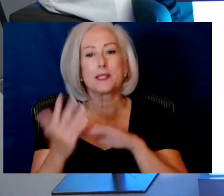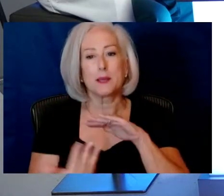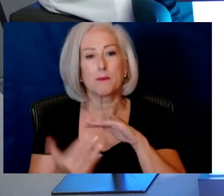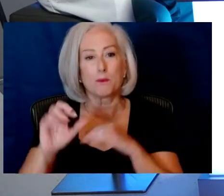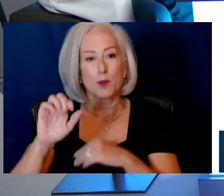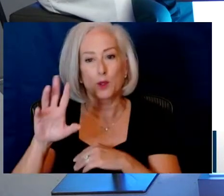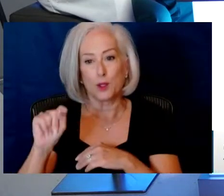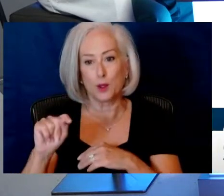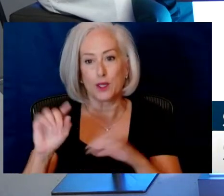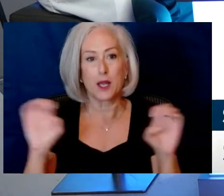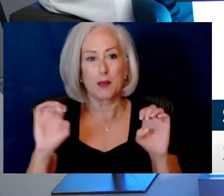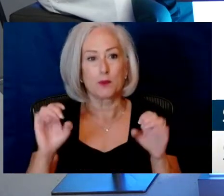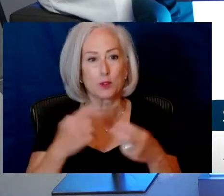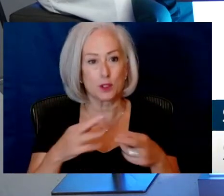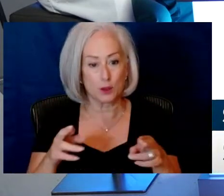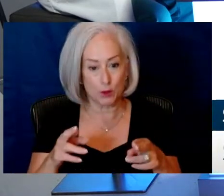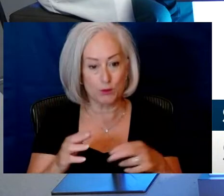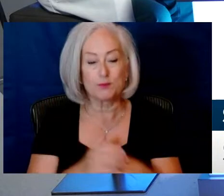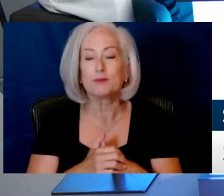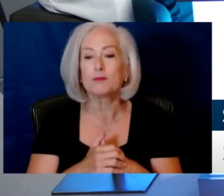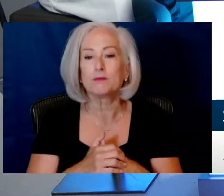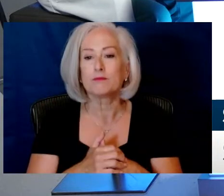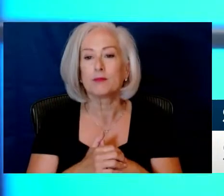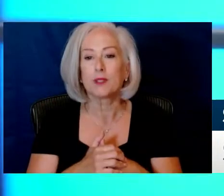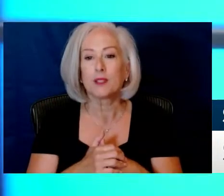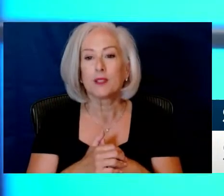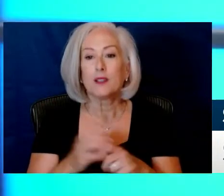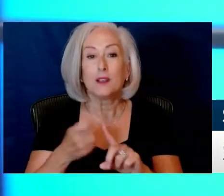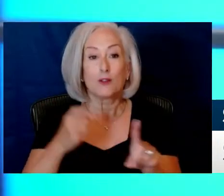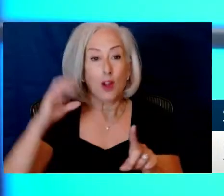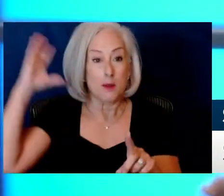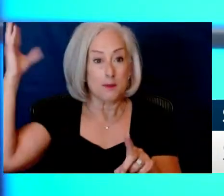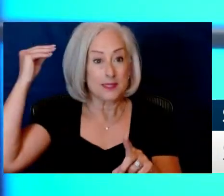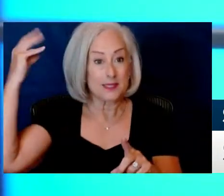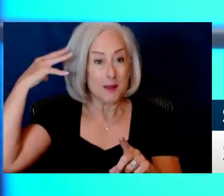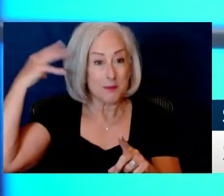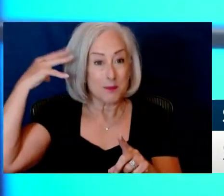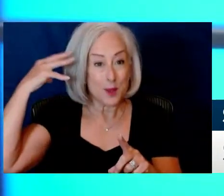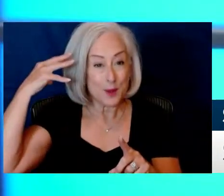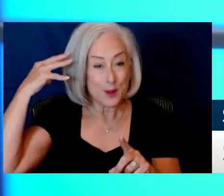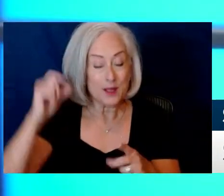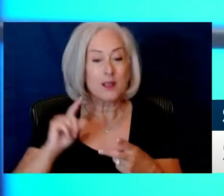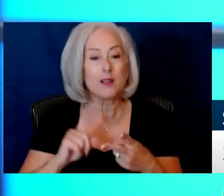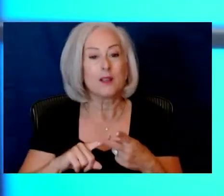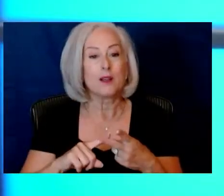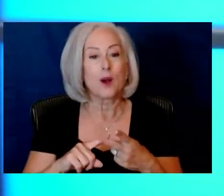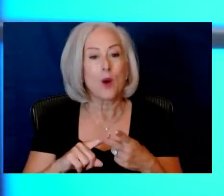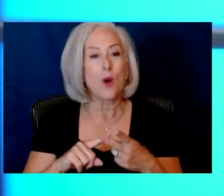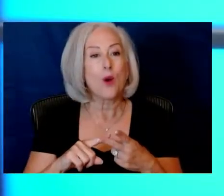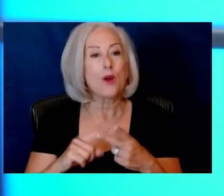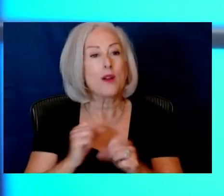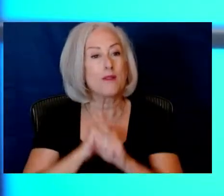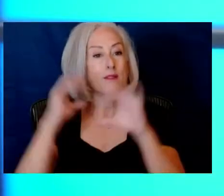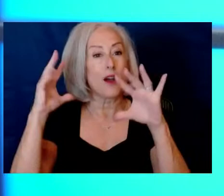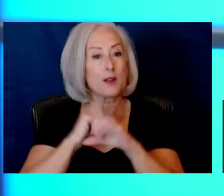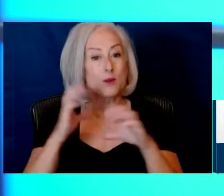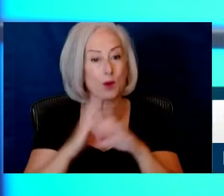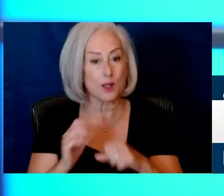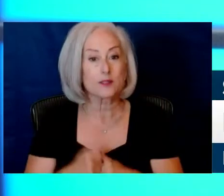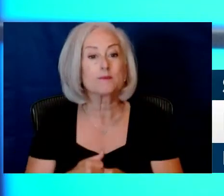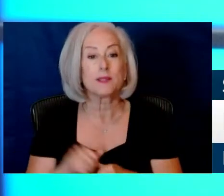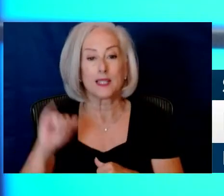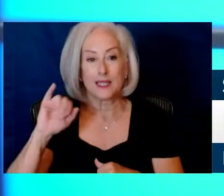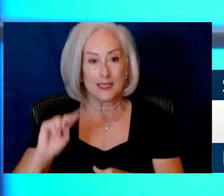because of sunburns or fireworks at this point? Yeah. So, like you said, it really hits our inpatient burn unit, our